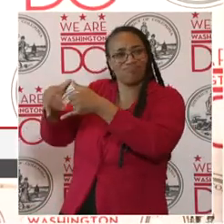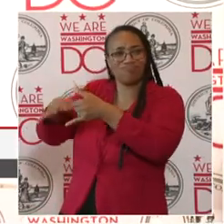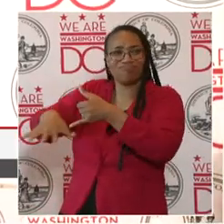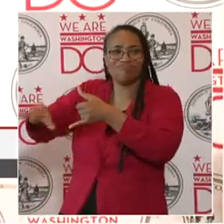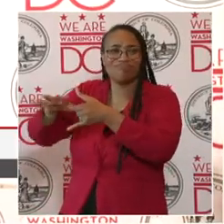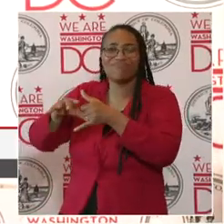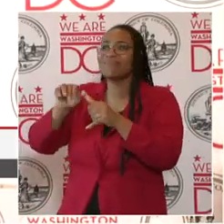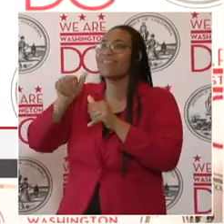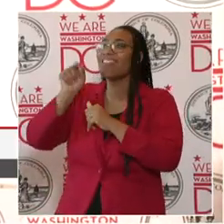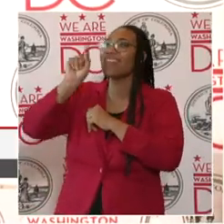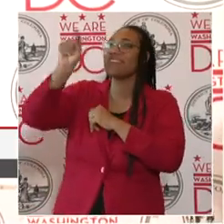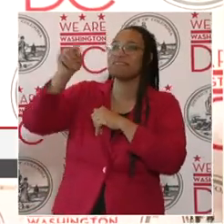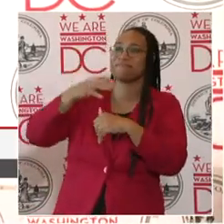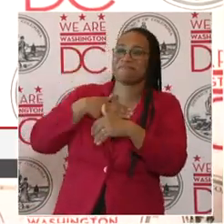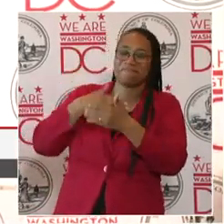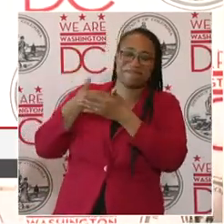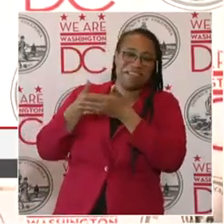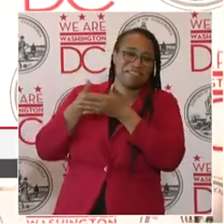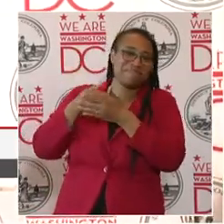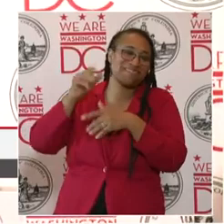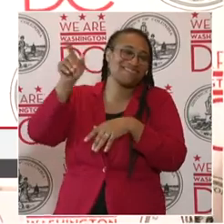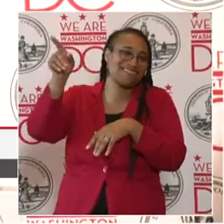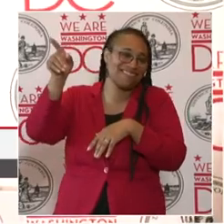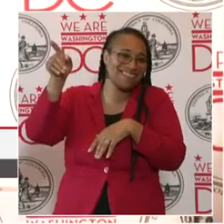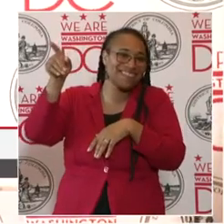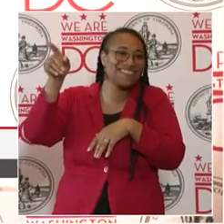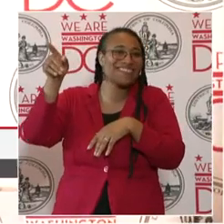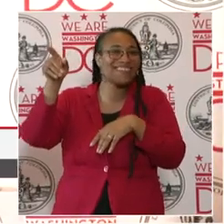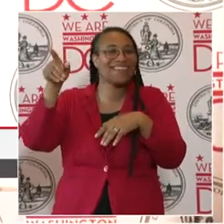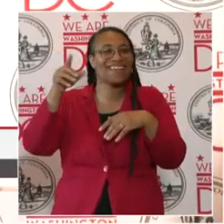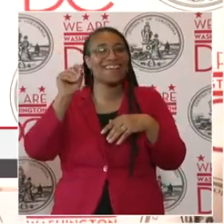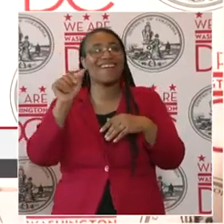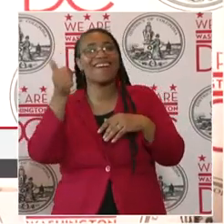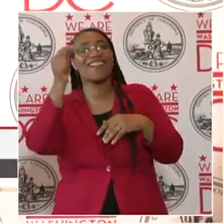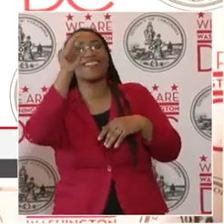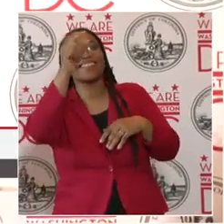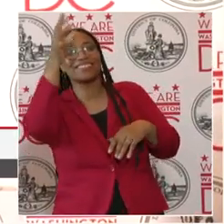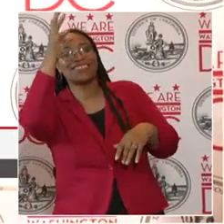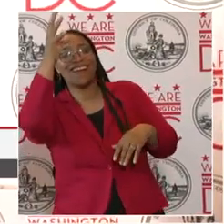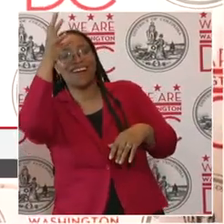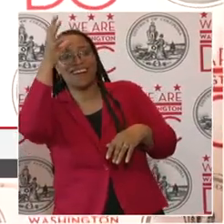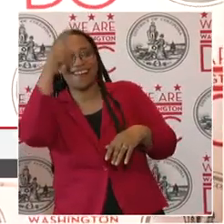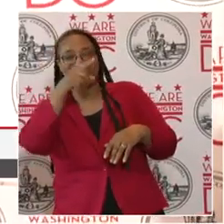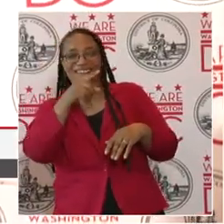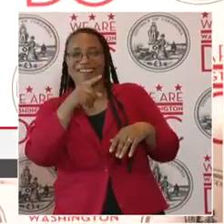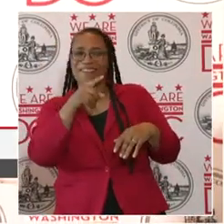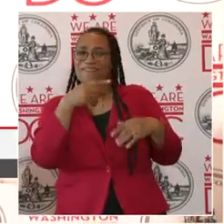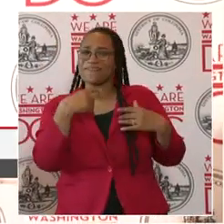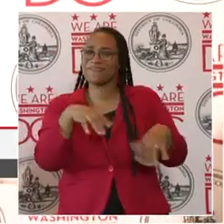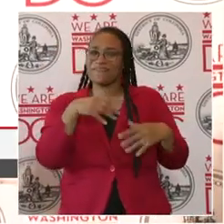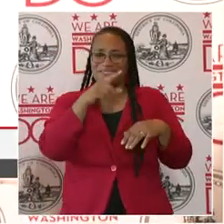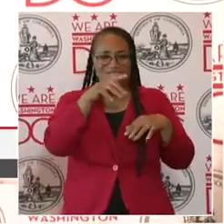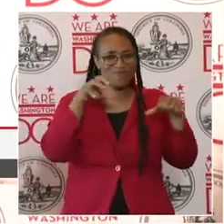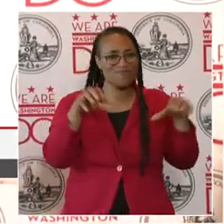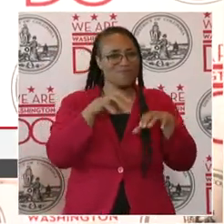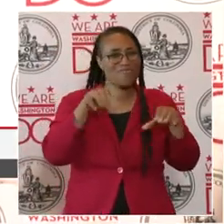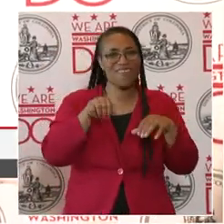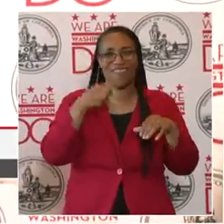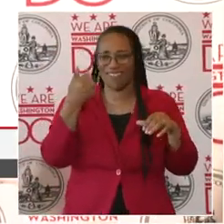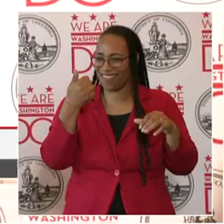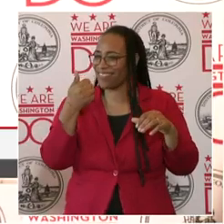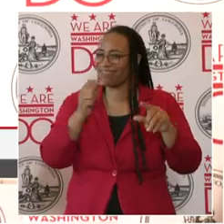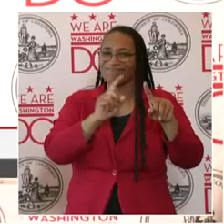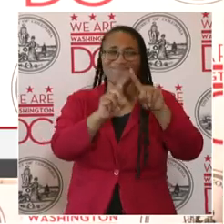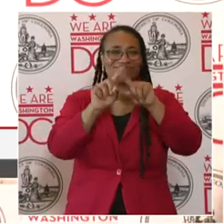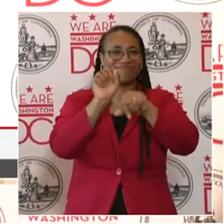two, Michael DeVere, and my dad, Daryl Morgan, who's doing more prevention in this city than anybody. I love everybody in here.